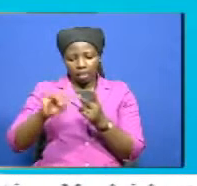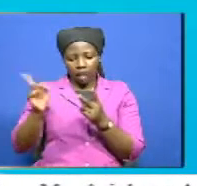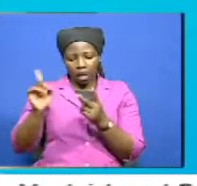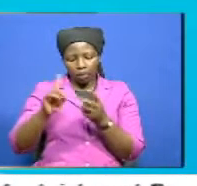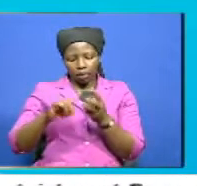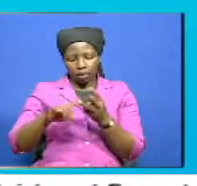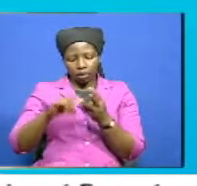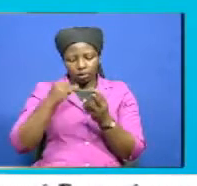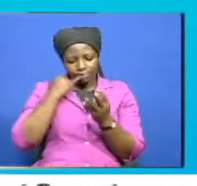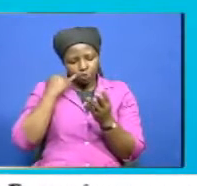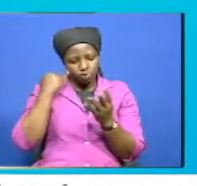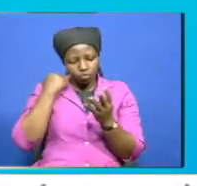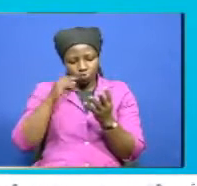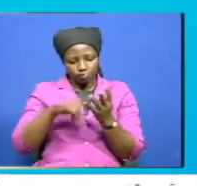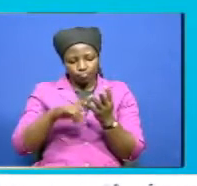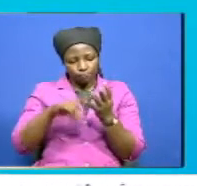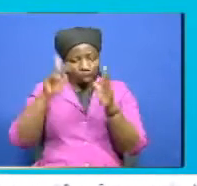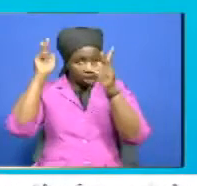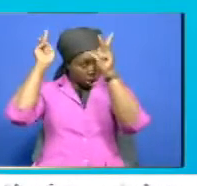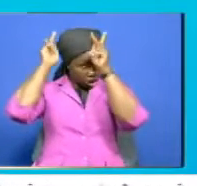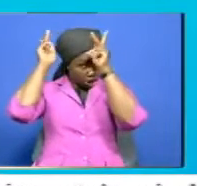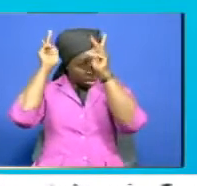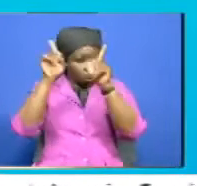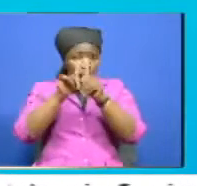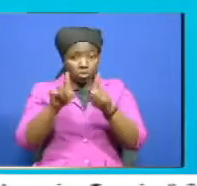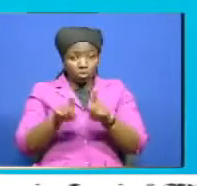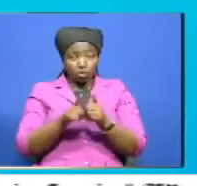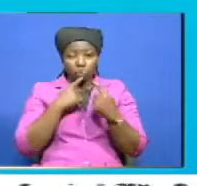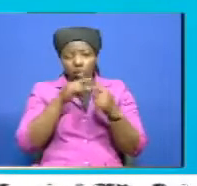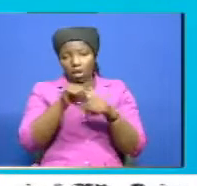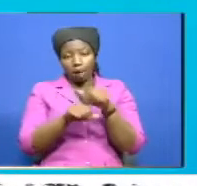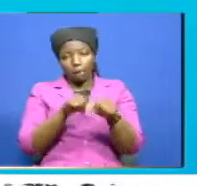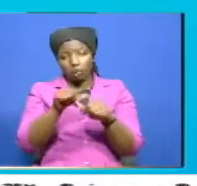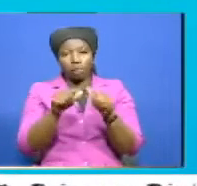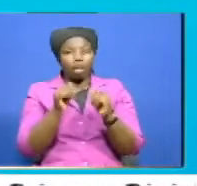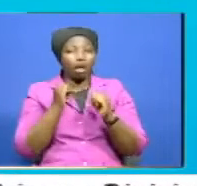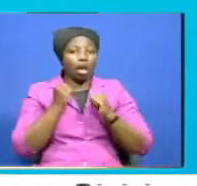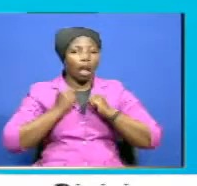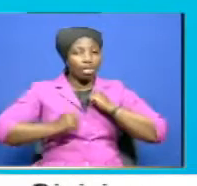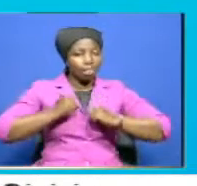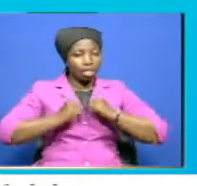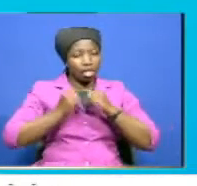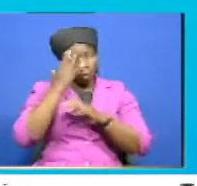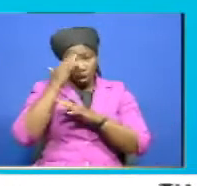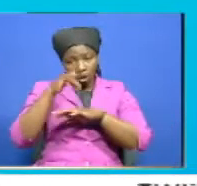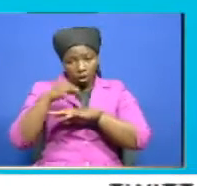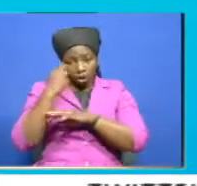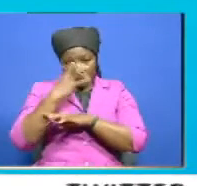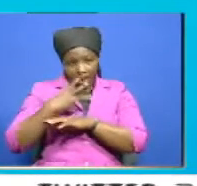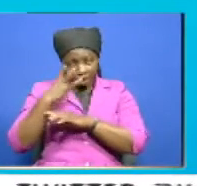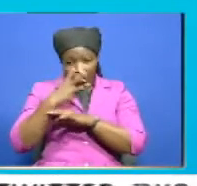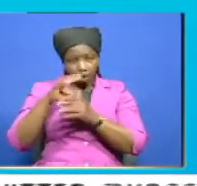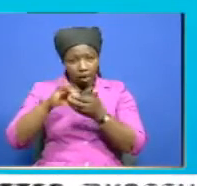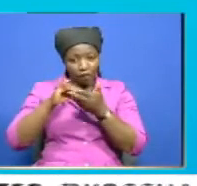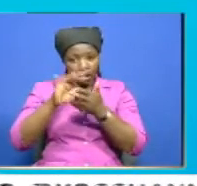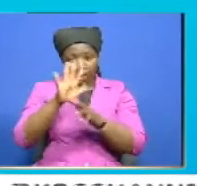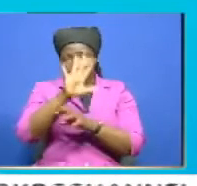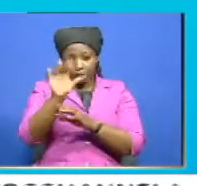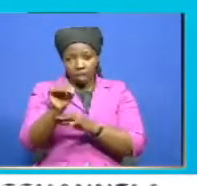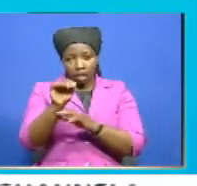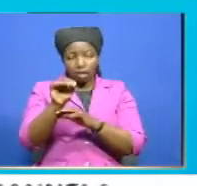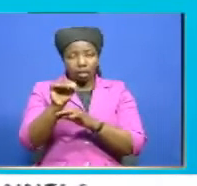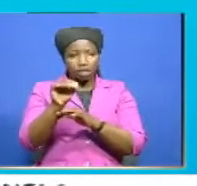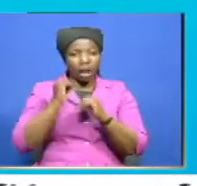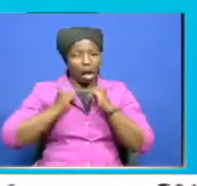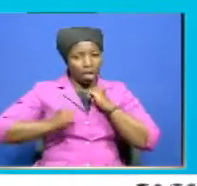having a conversation about athletics, because on Wednesday the Confederation of African Athletics made an announcement that the postponement